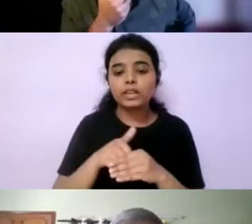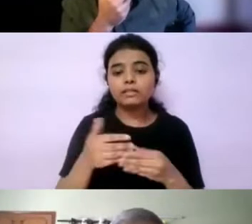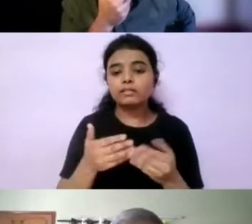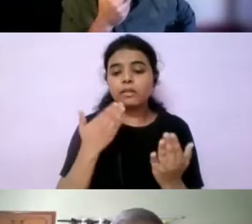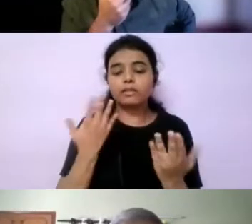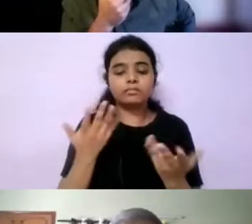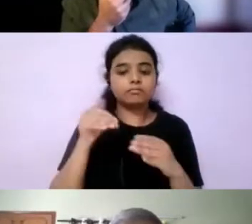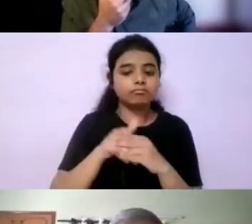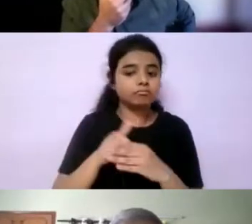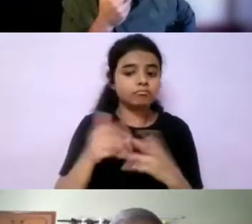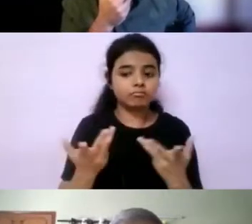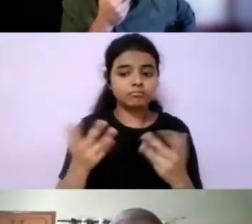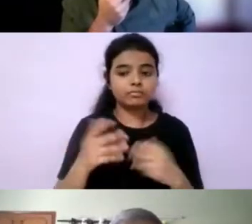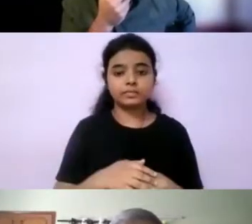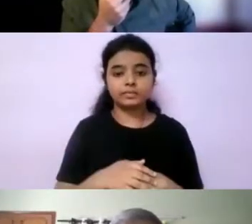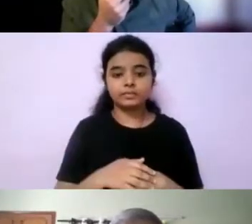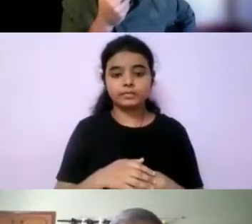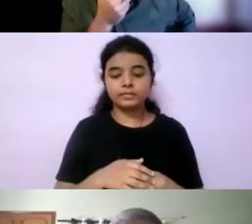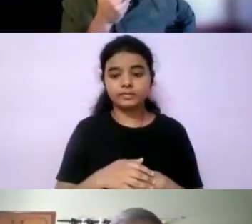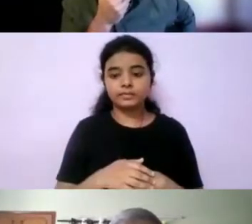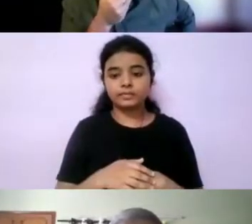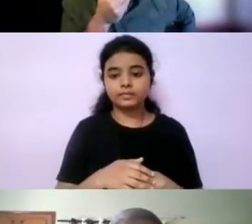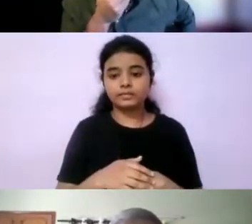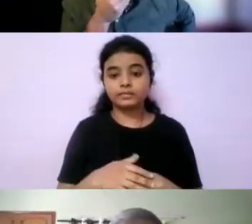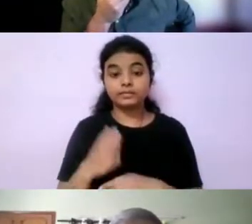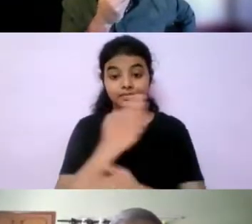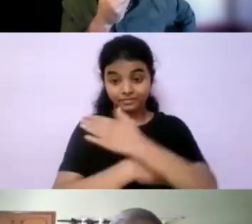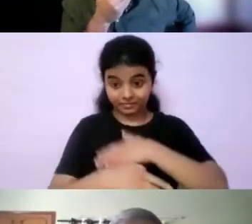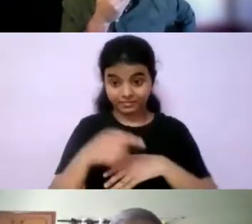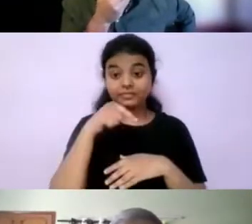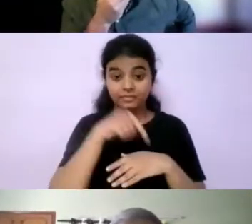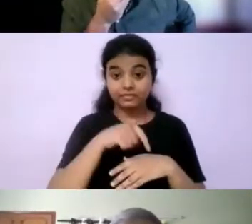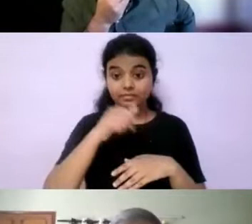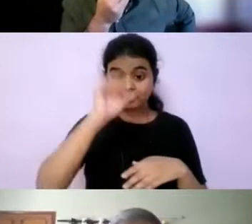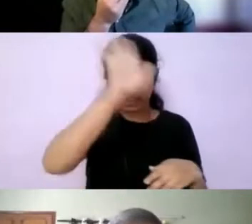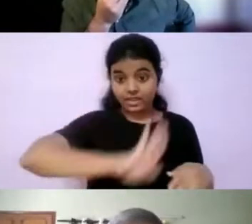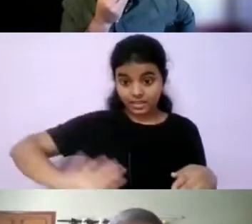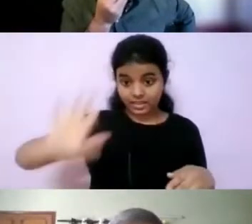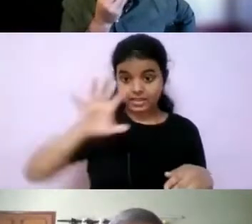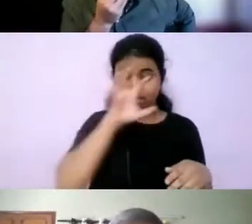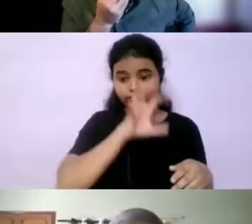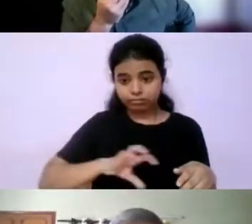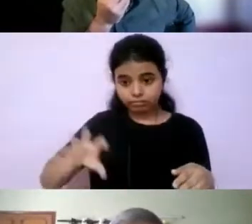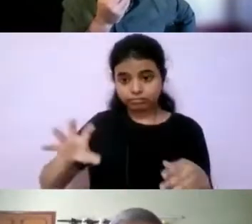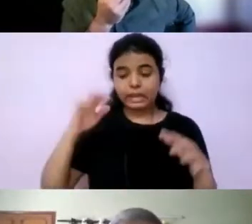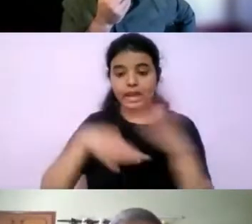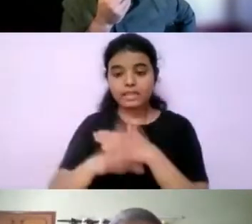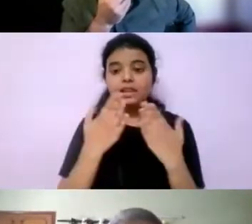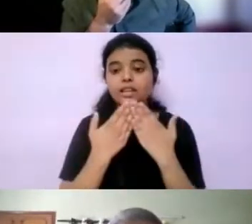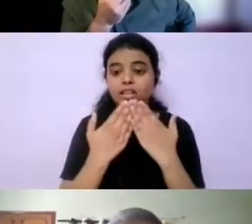that disability, for the most part in the Indian academia, is